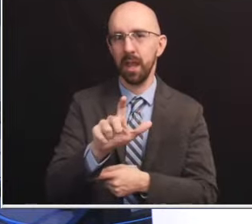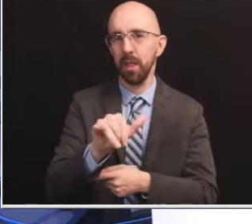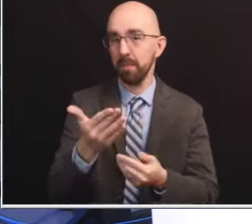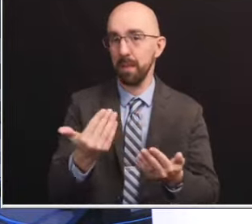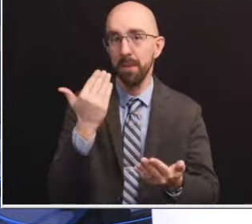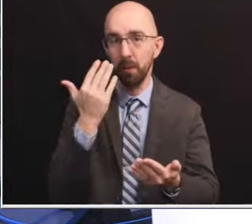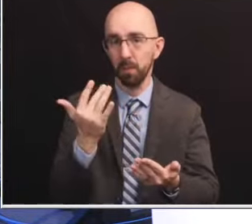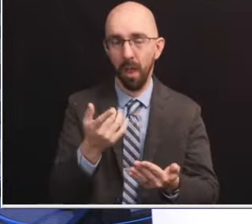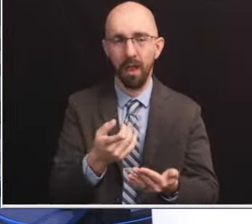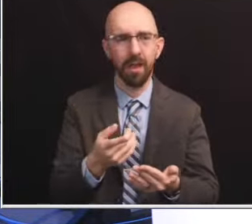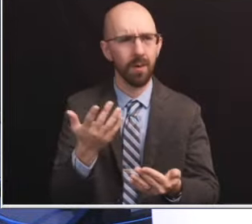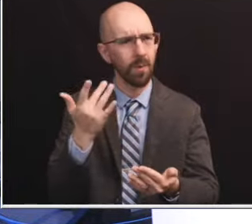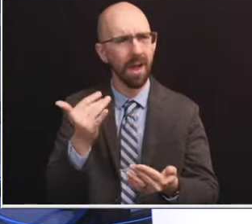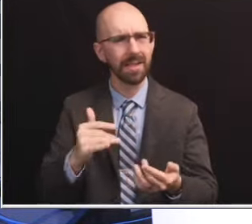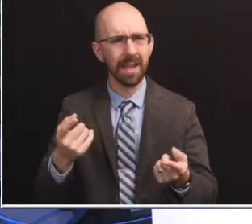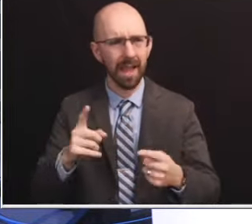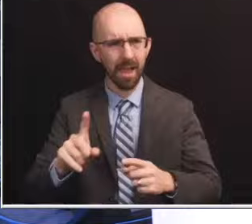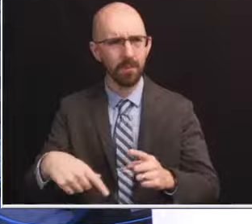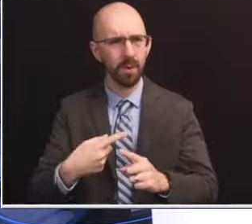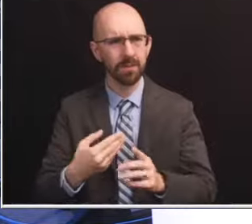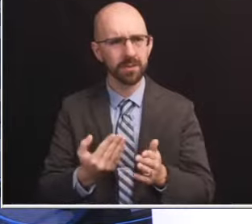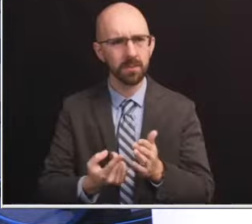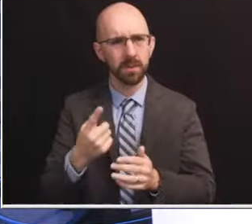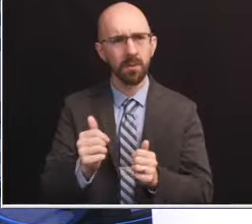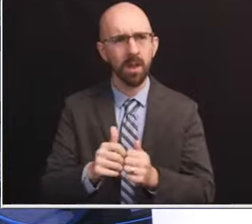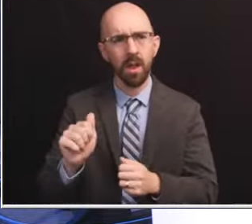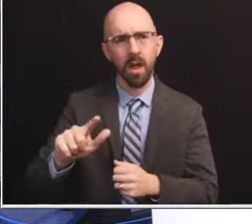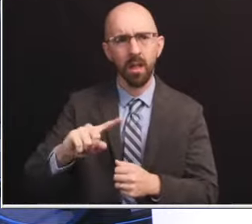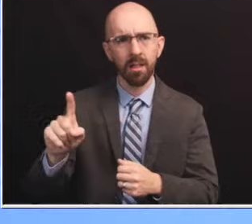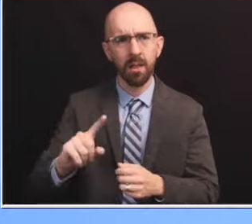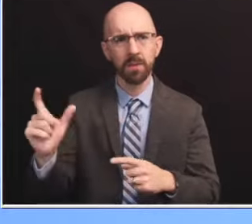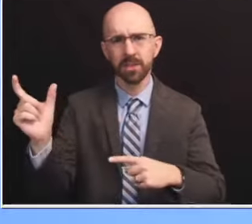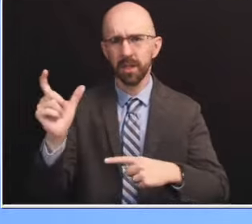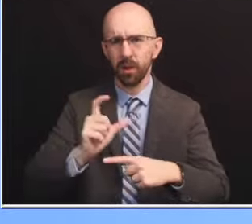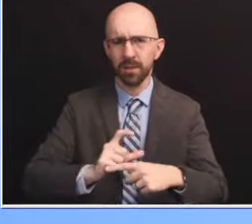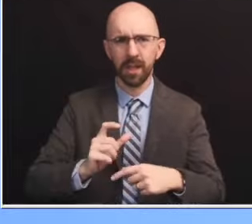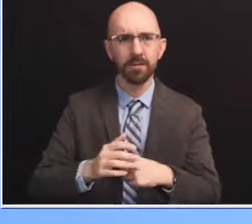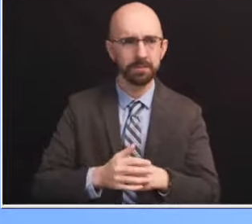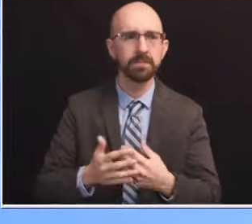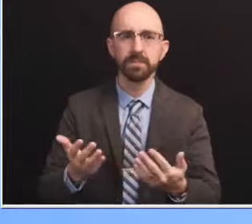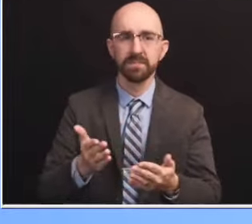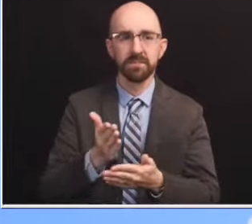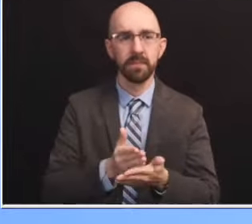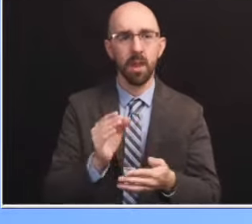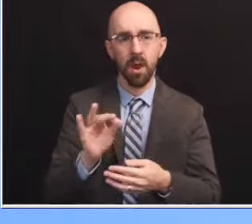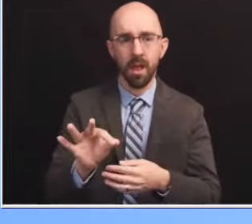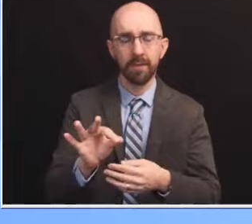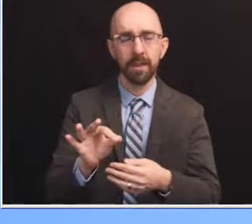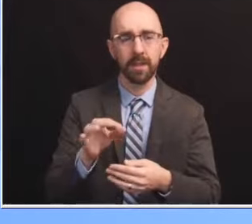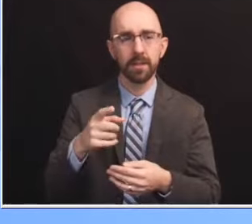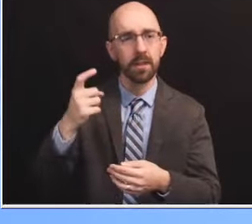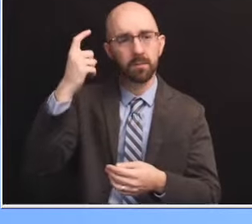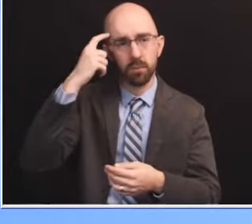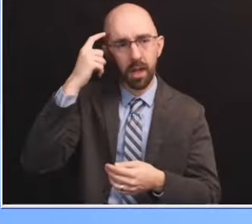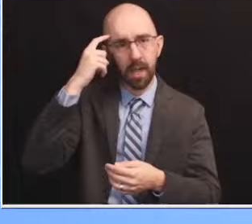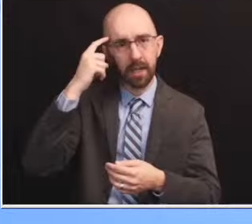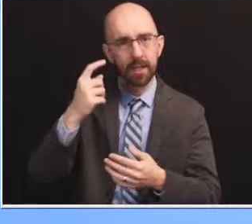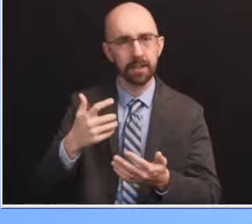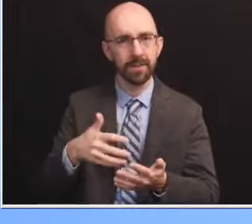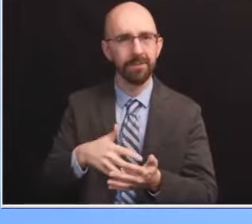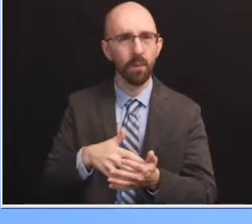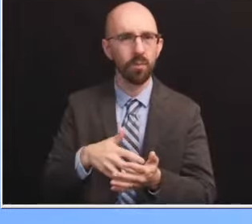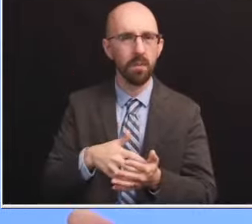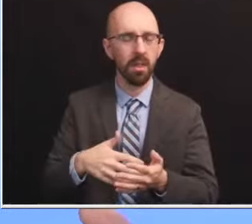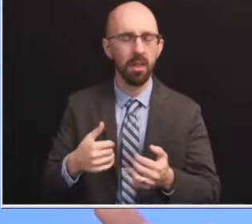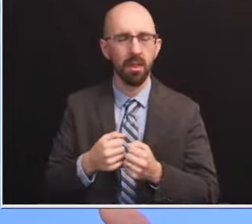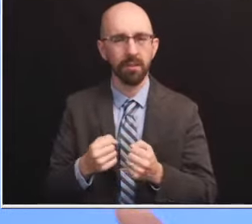that happen when someone with Alzheimer's, when the sun goes down? Right. Yeah, I mean, part of it is the brain is vulnerable, right? So I think that's